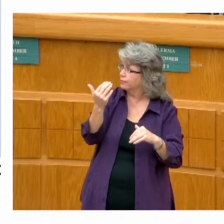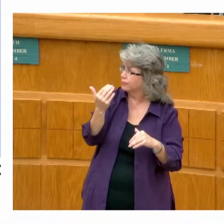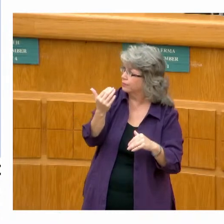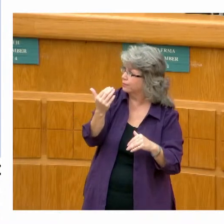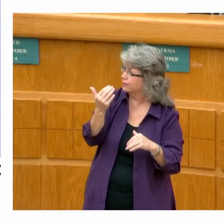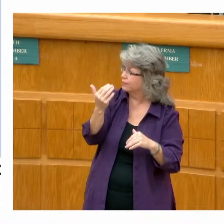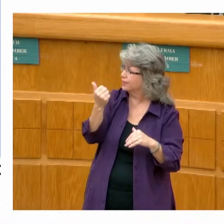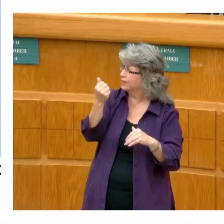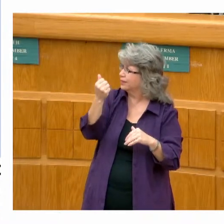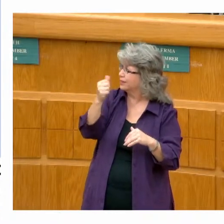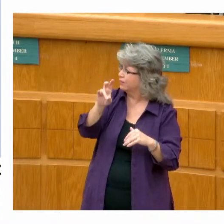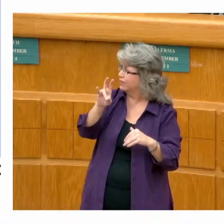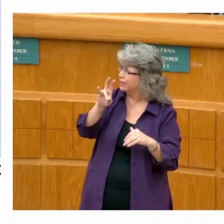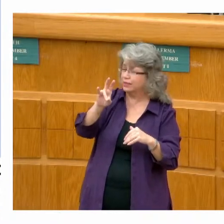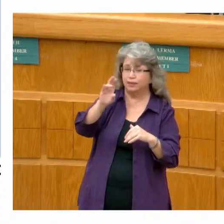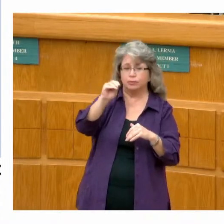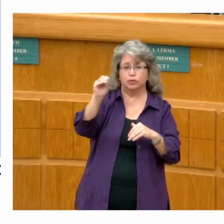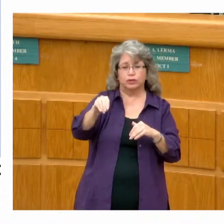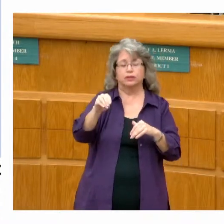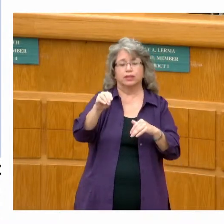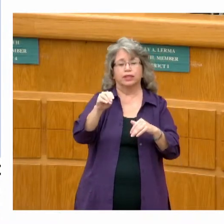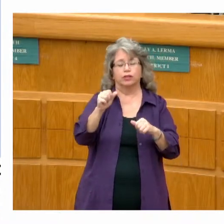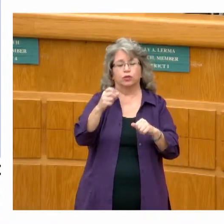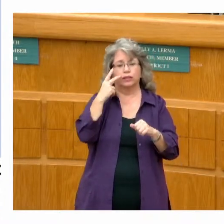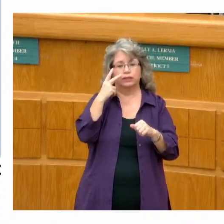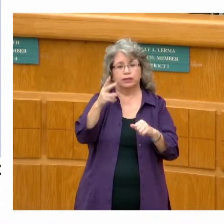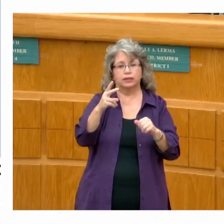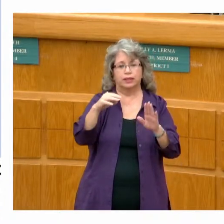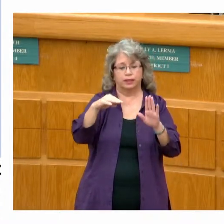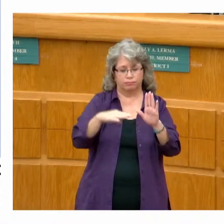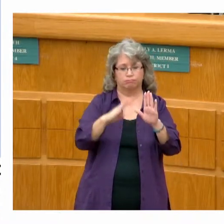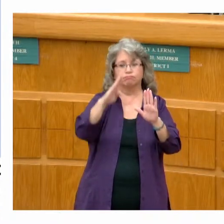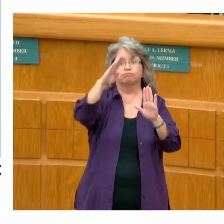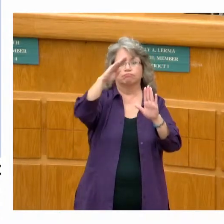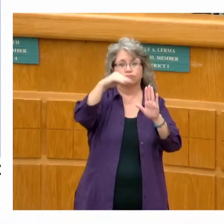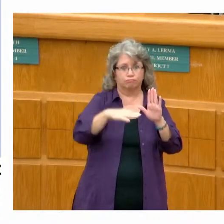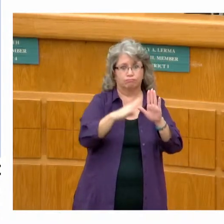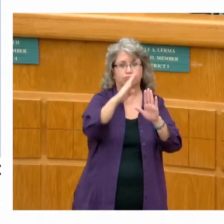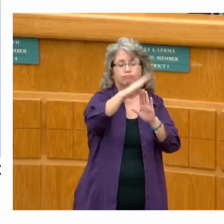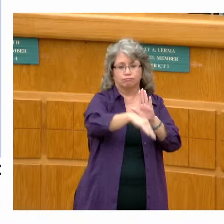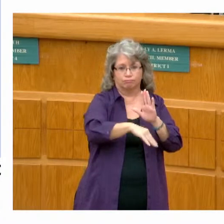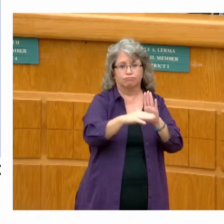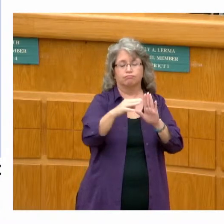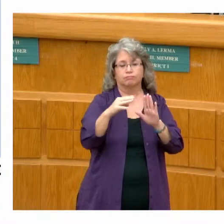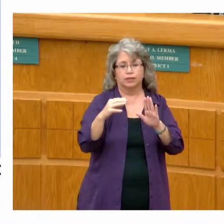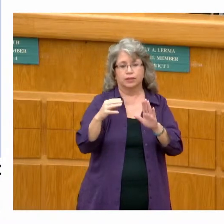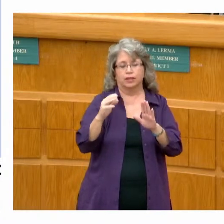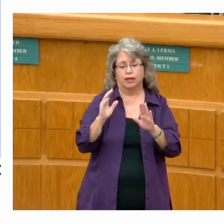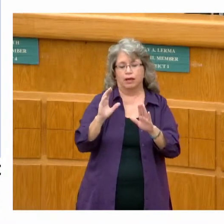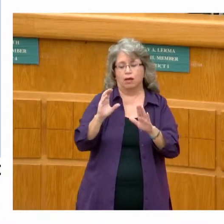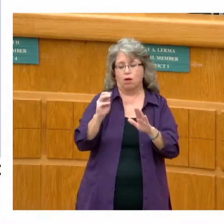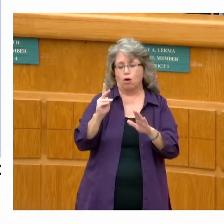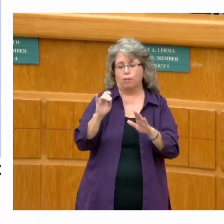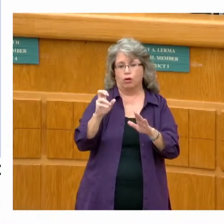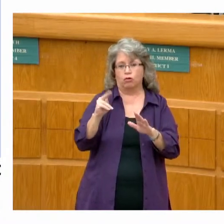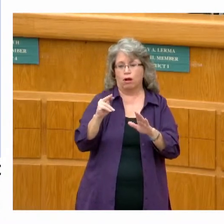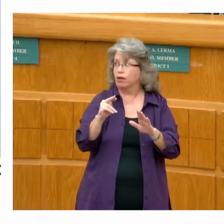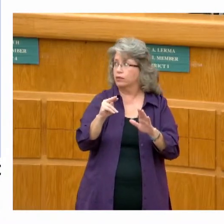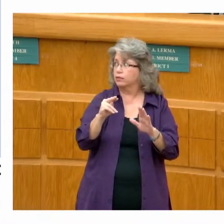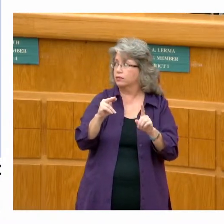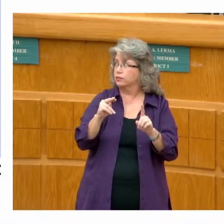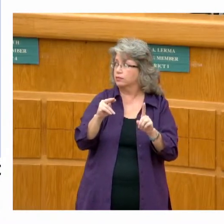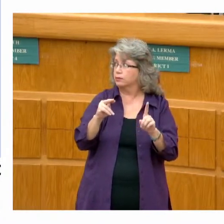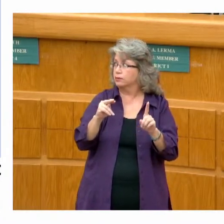just to give you that frame of reference, you can go back through the different curves here, or the different waves. We have the Omicron at the left, the